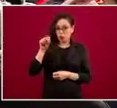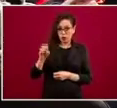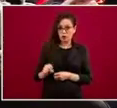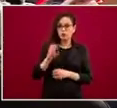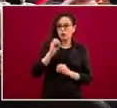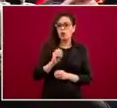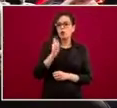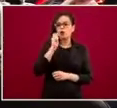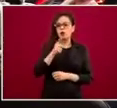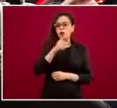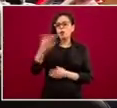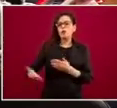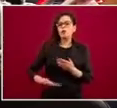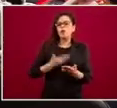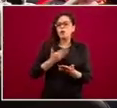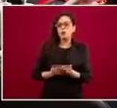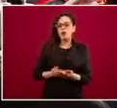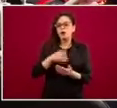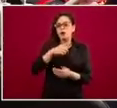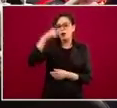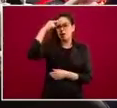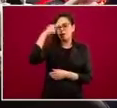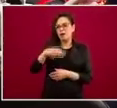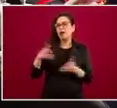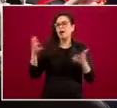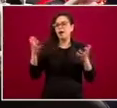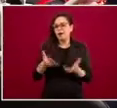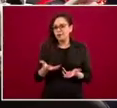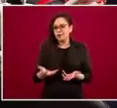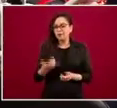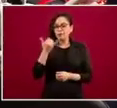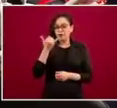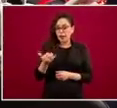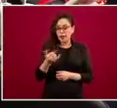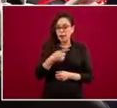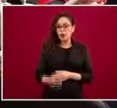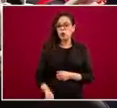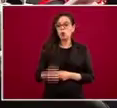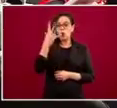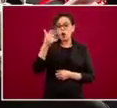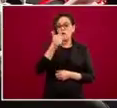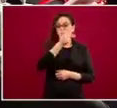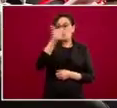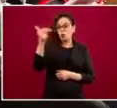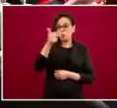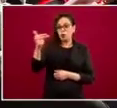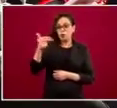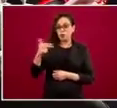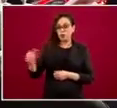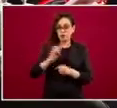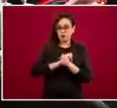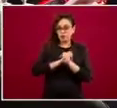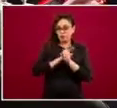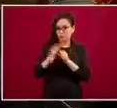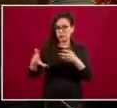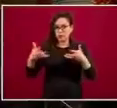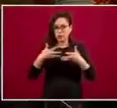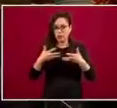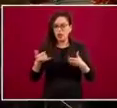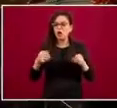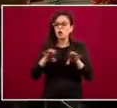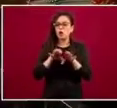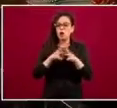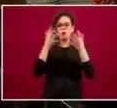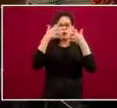created in the context of the United Nations when the Mexican state stated that we do have enough supplies.